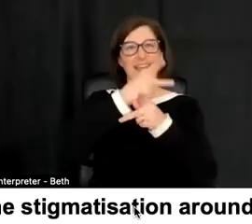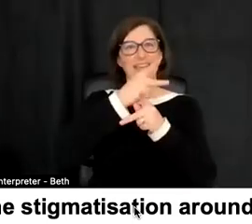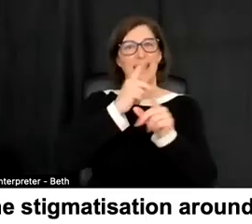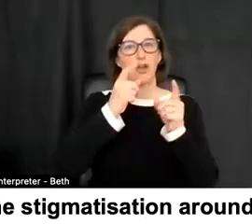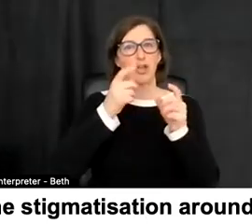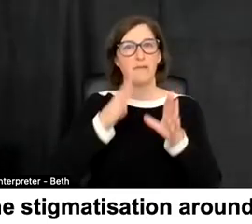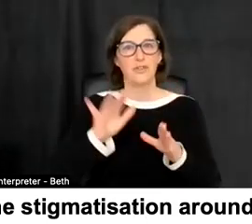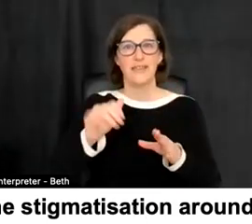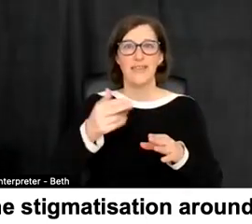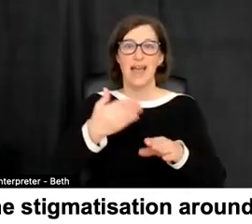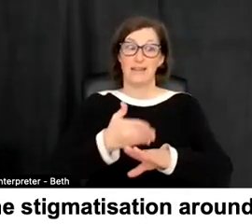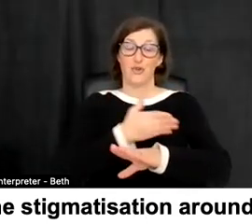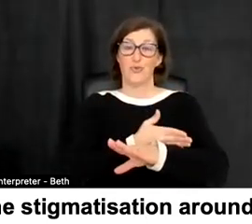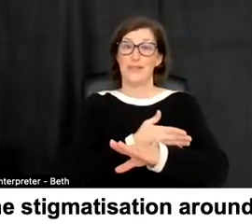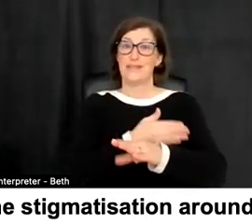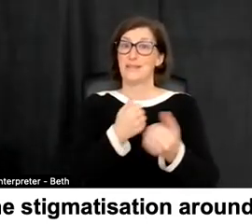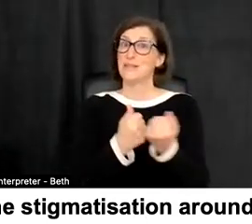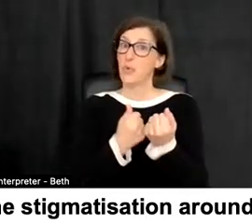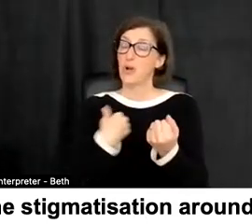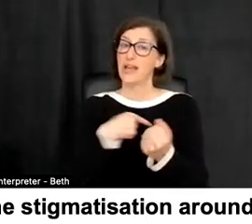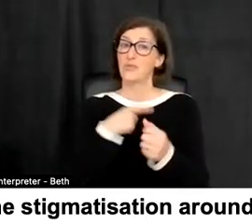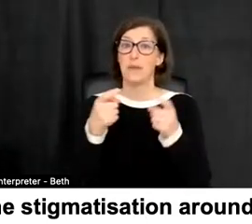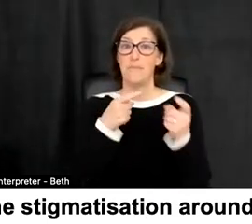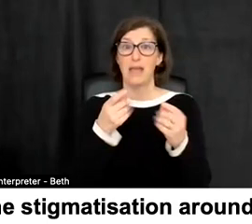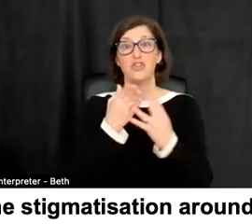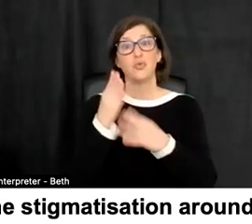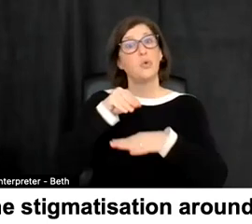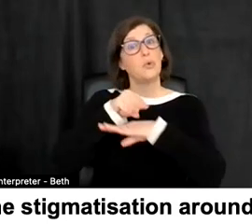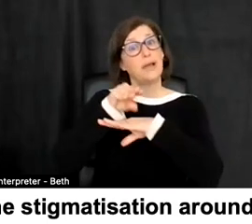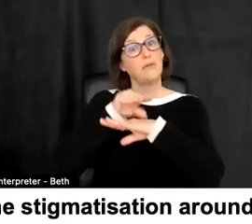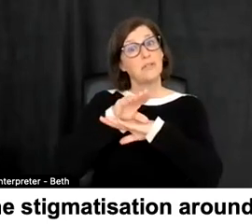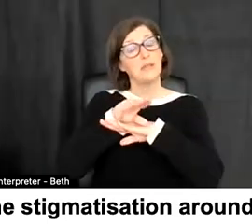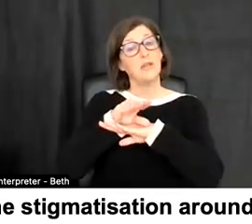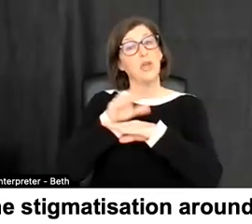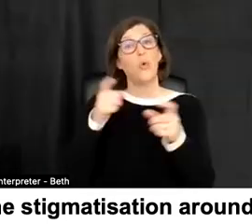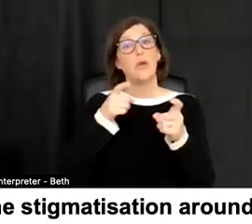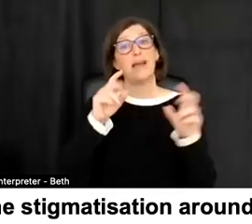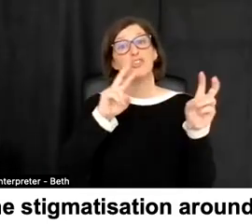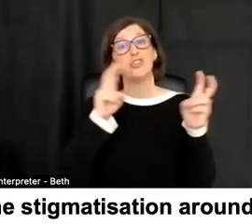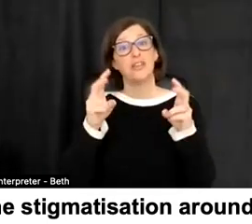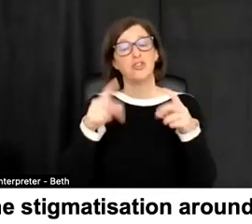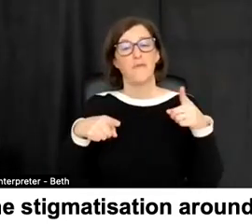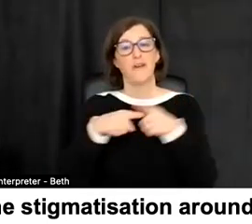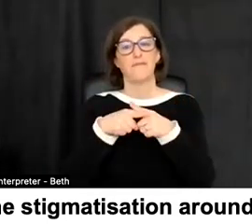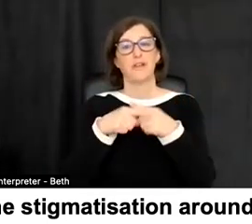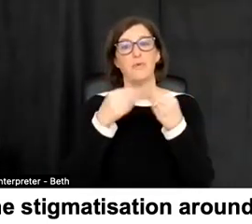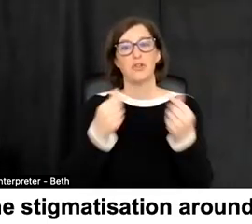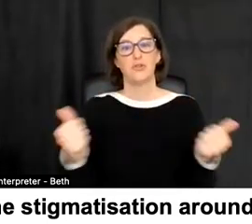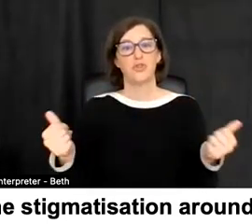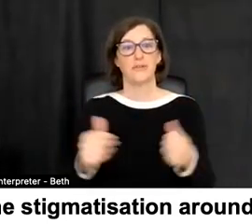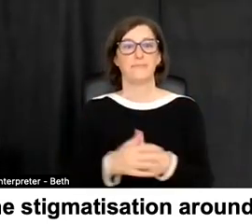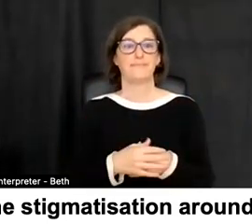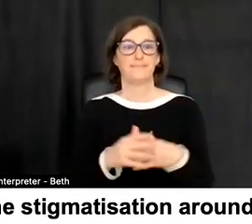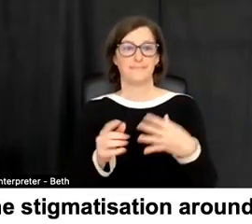increased the support, as we also managed through counseling, we managed the issue of conflict resolution. And then there was